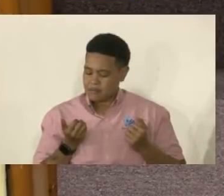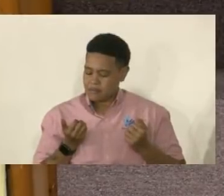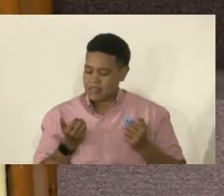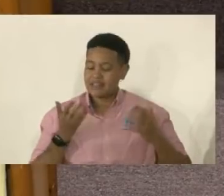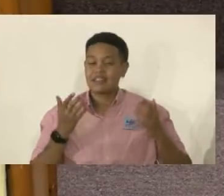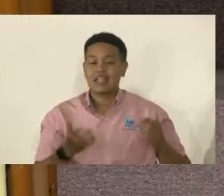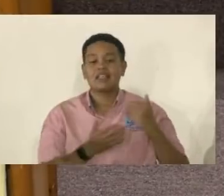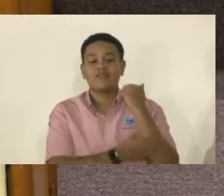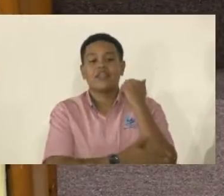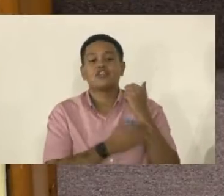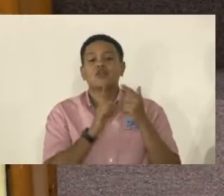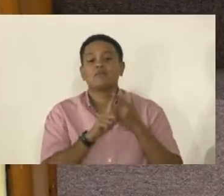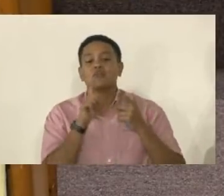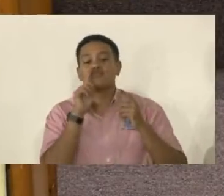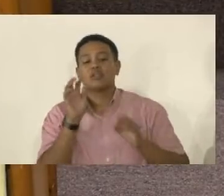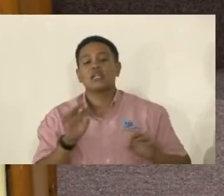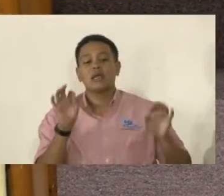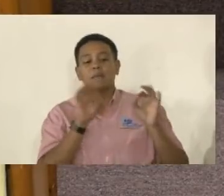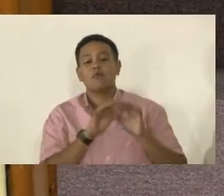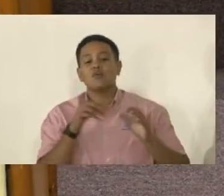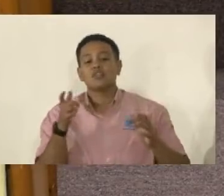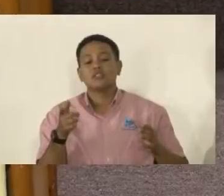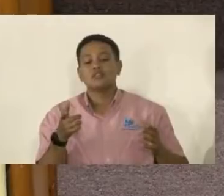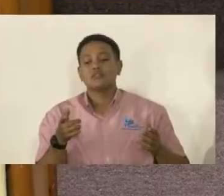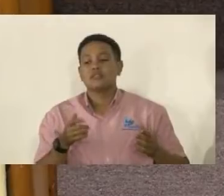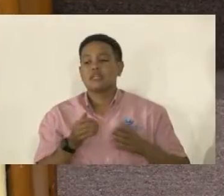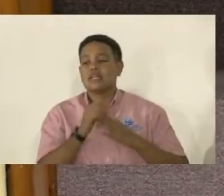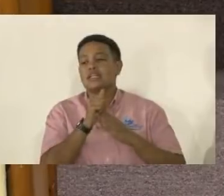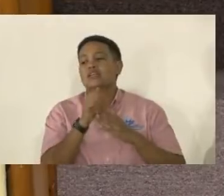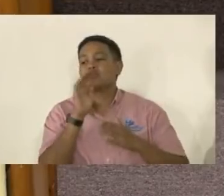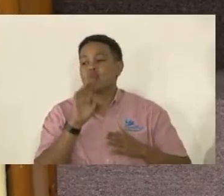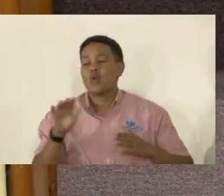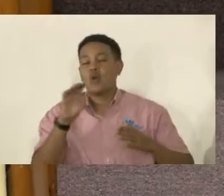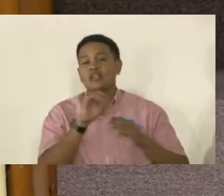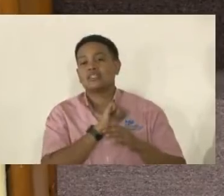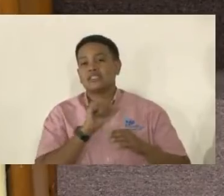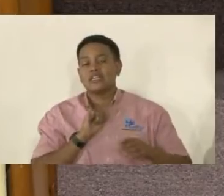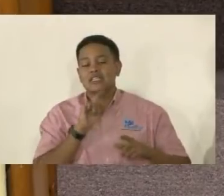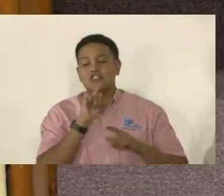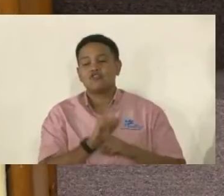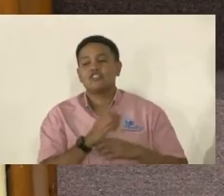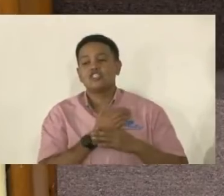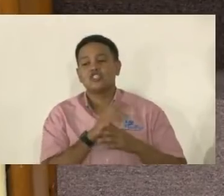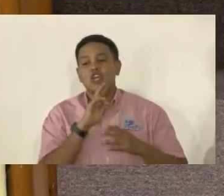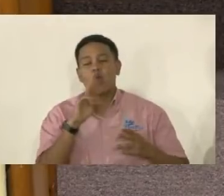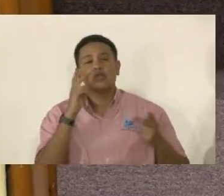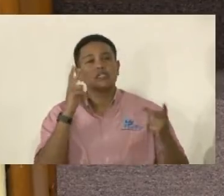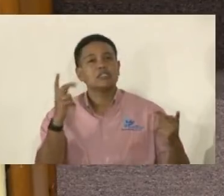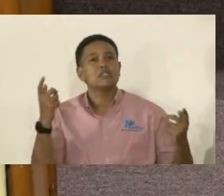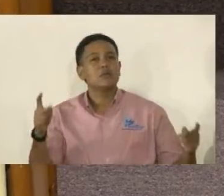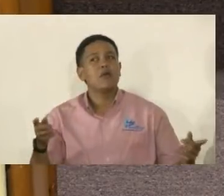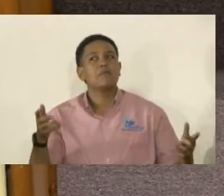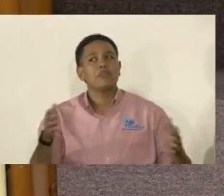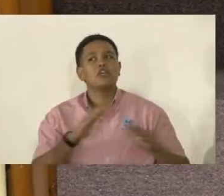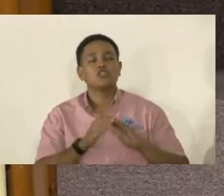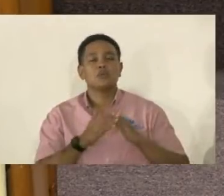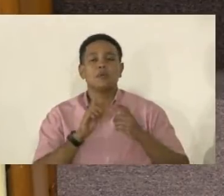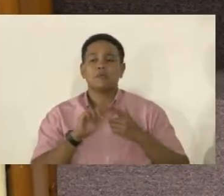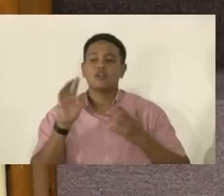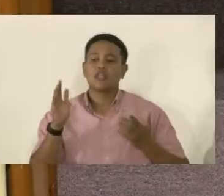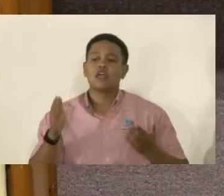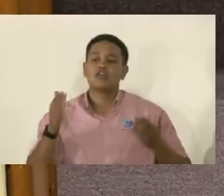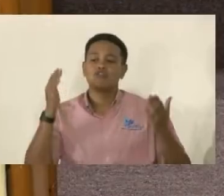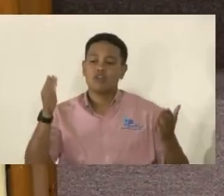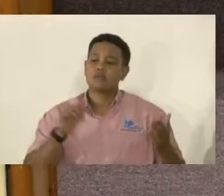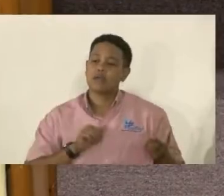debate and the importance of the platform that it gives to all senators to share how they see the State of the Nation and their recommendations, that I